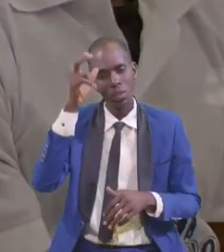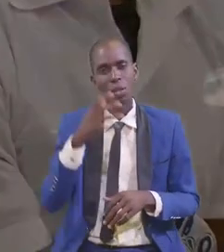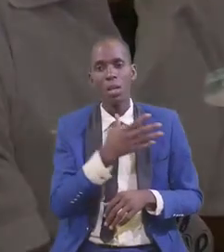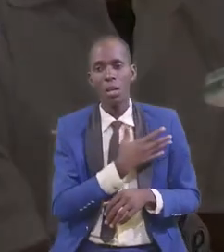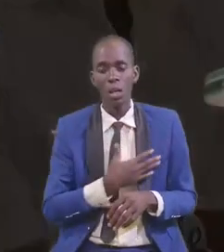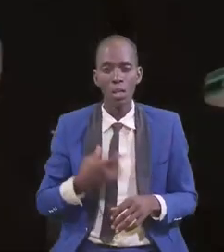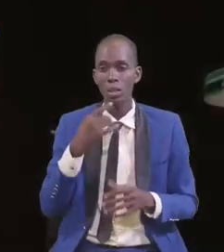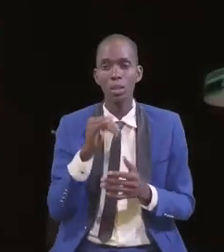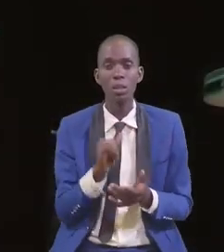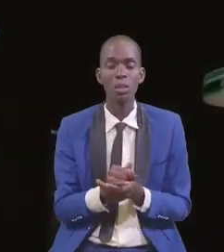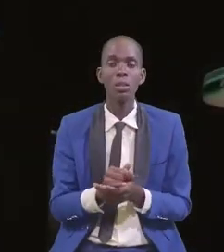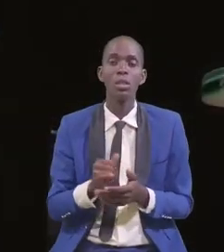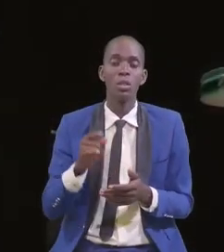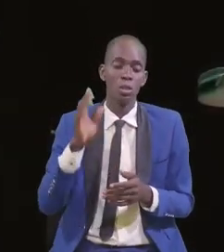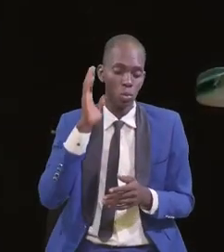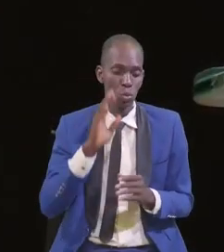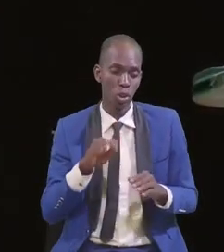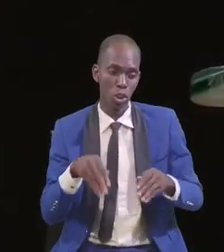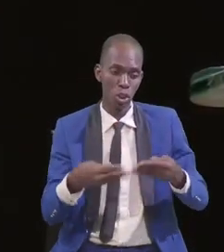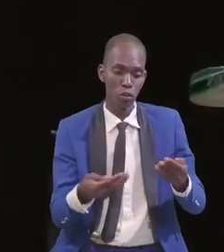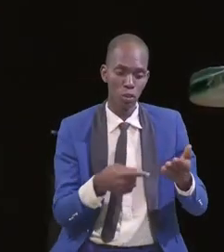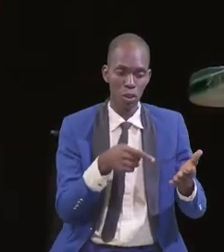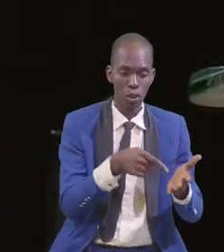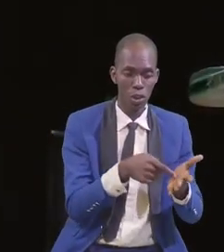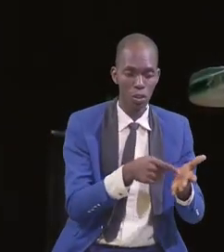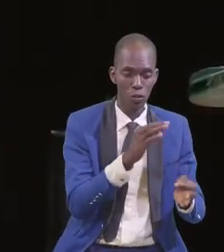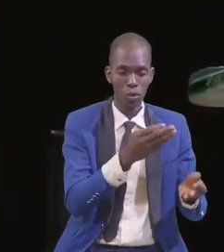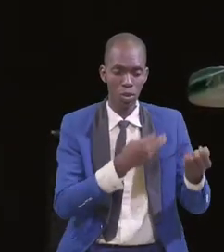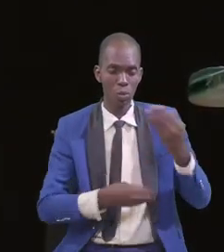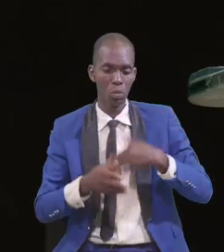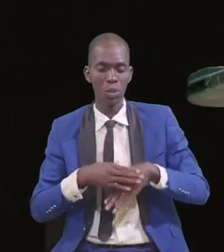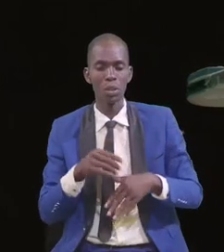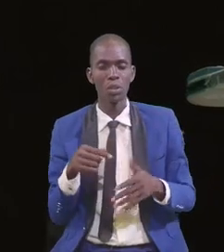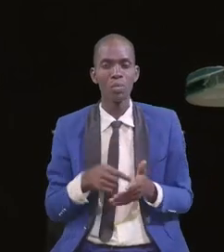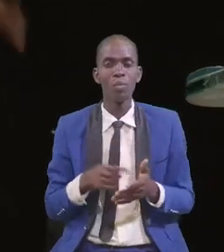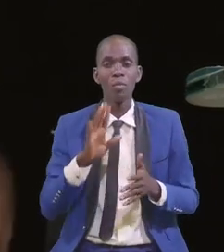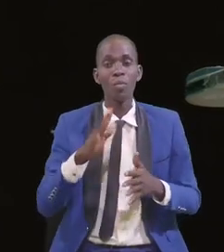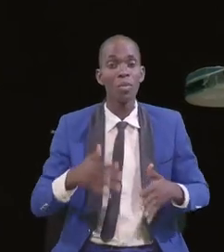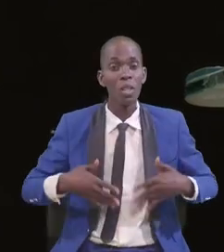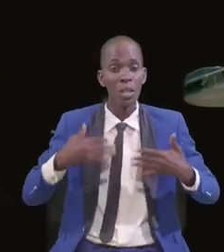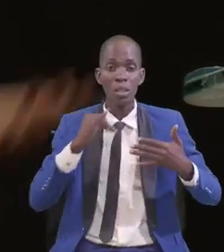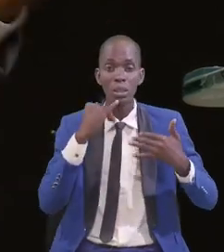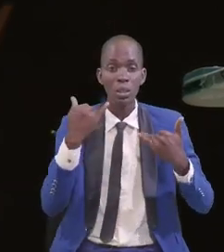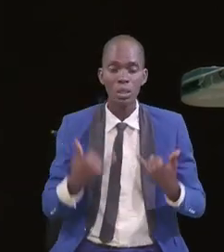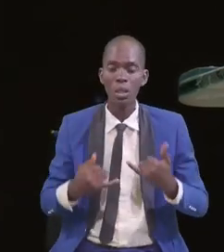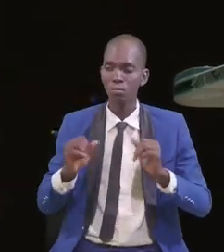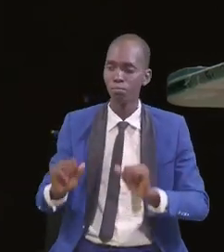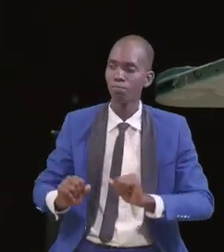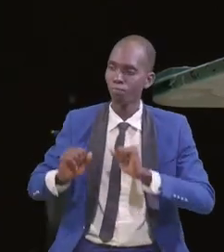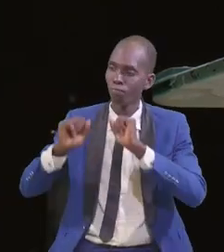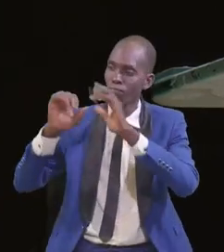give this. If you give me this, their life is already now given to the hands of the